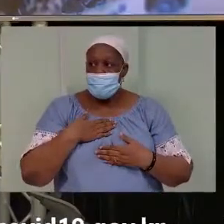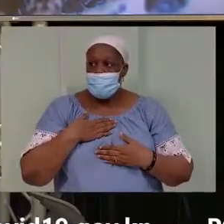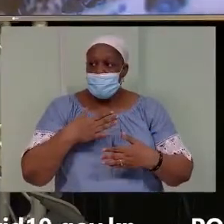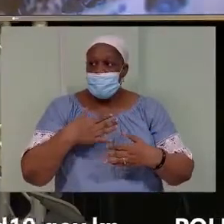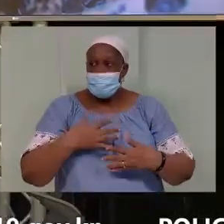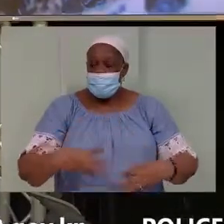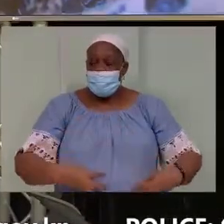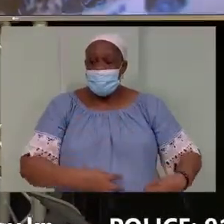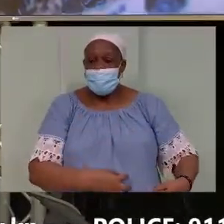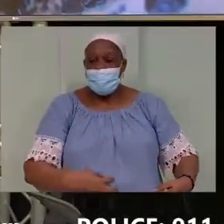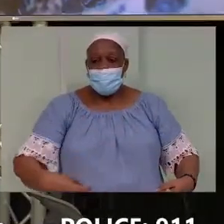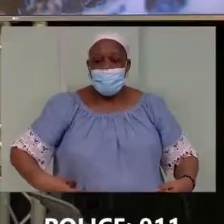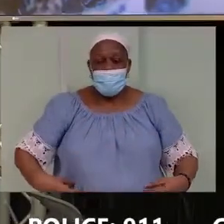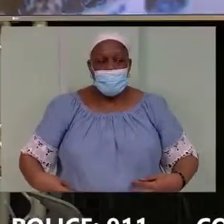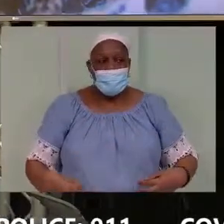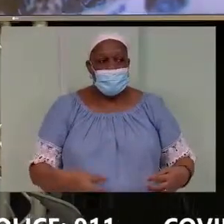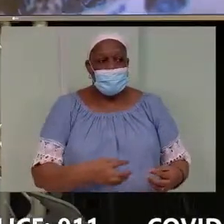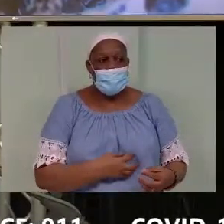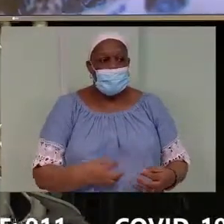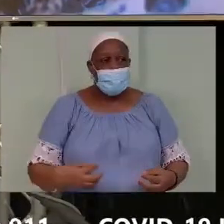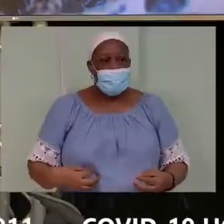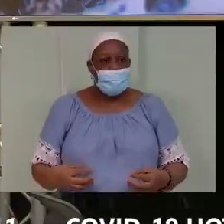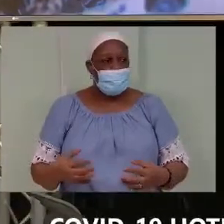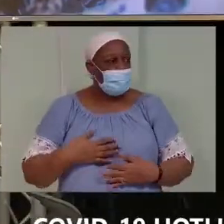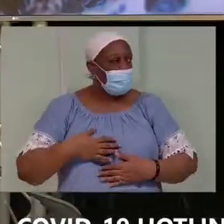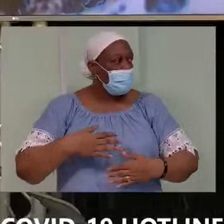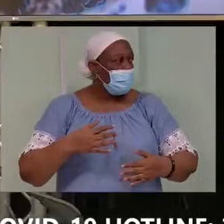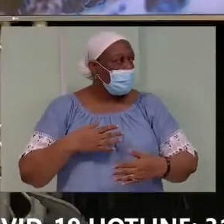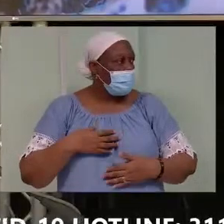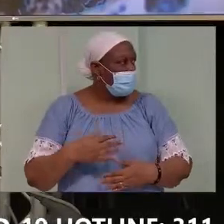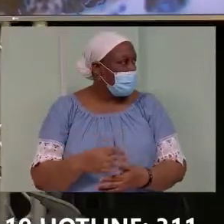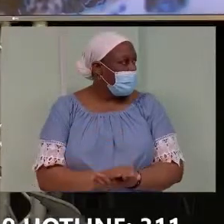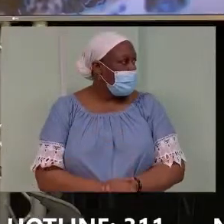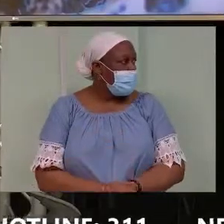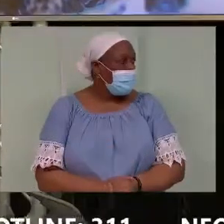be concerned about this?